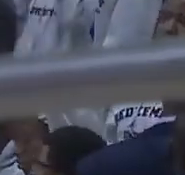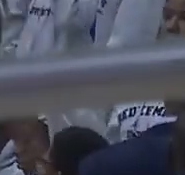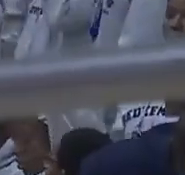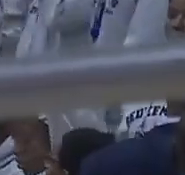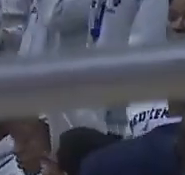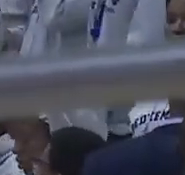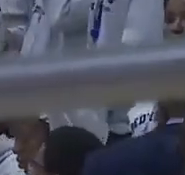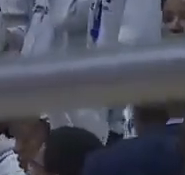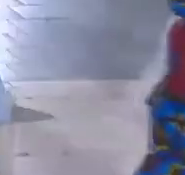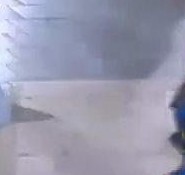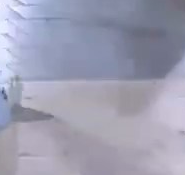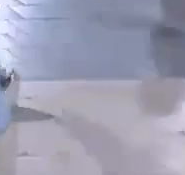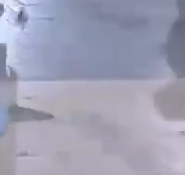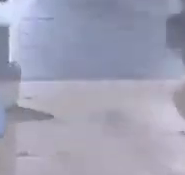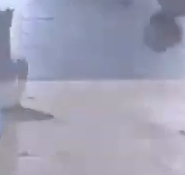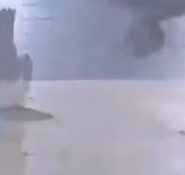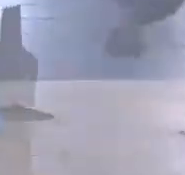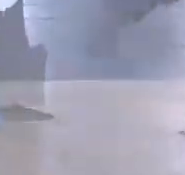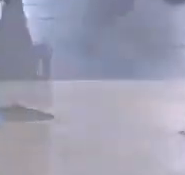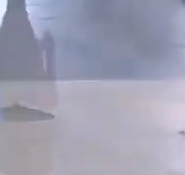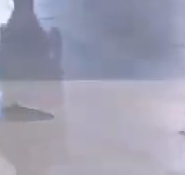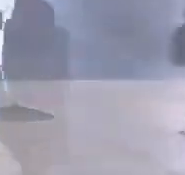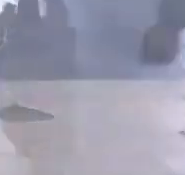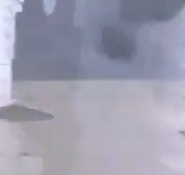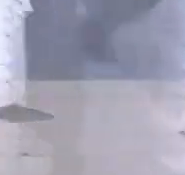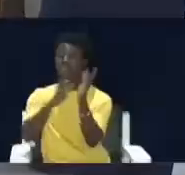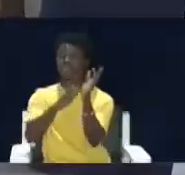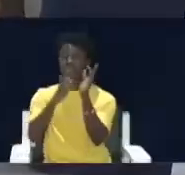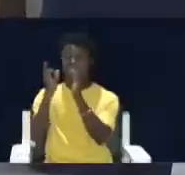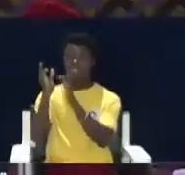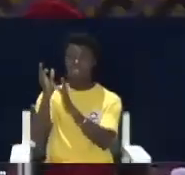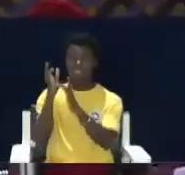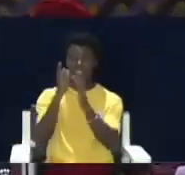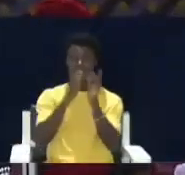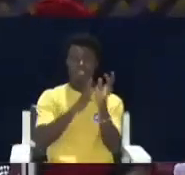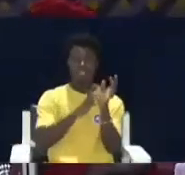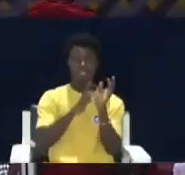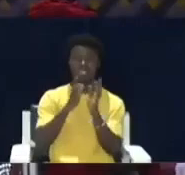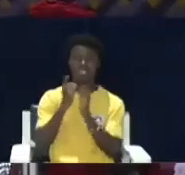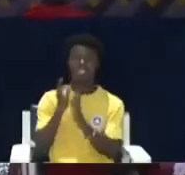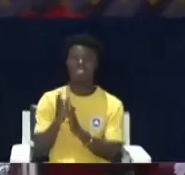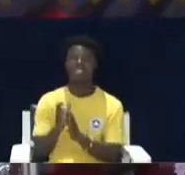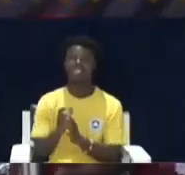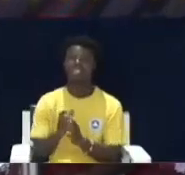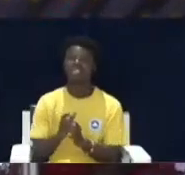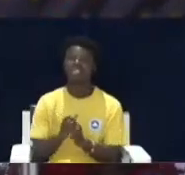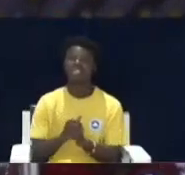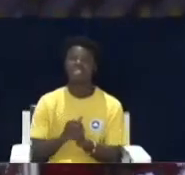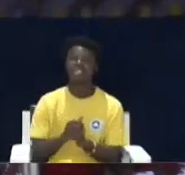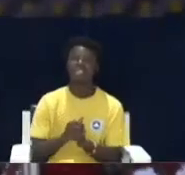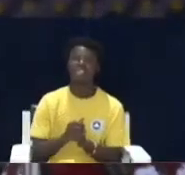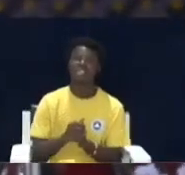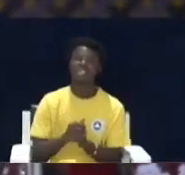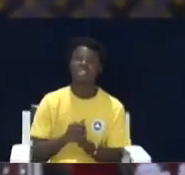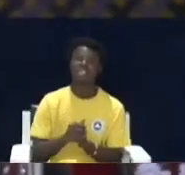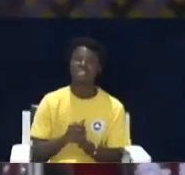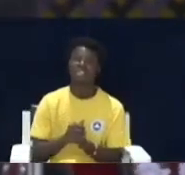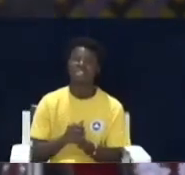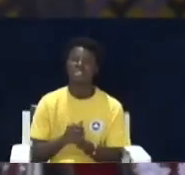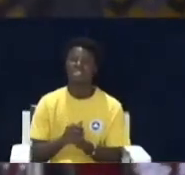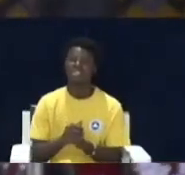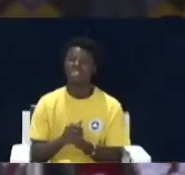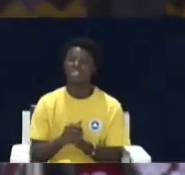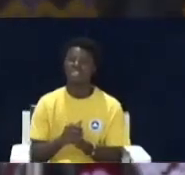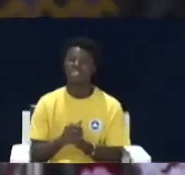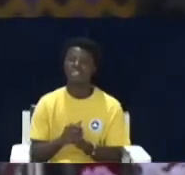Miracle working God. Hallelujah. Anyone else who wants hands laid on